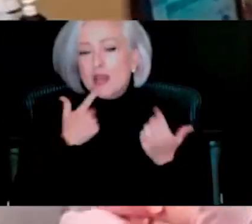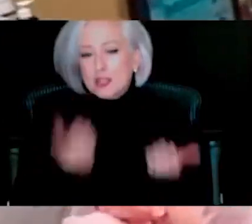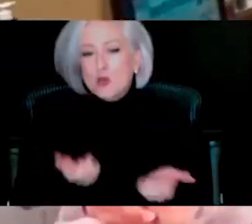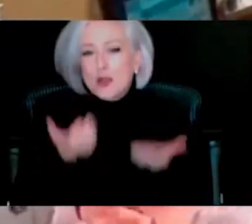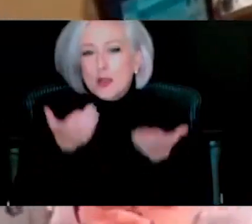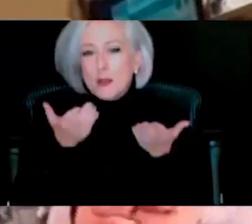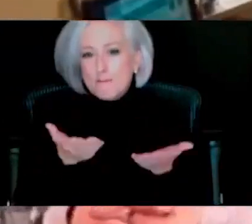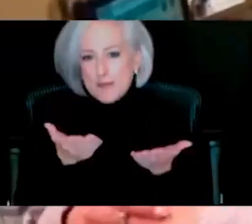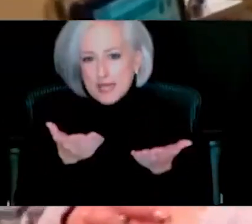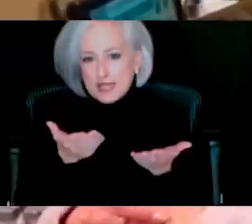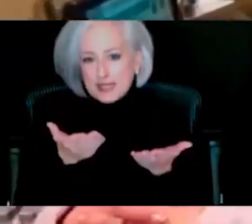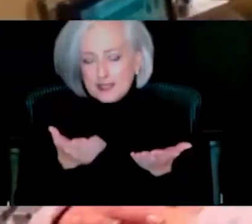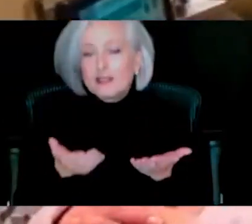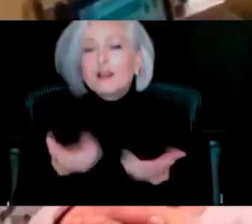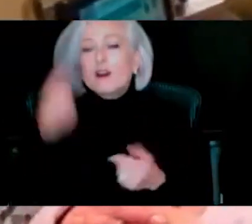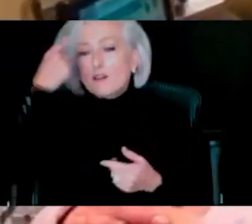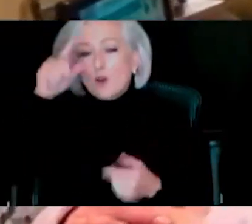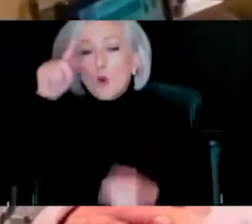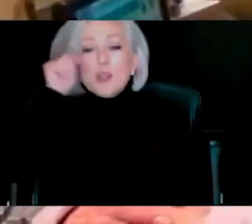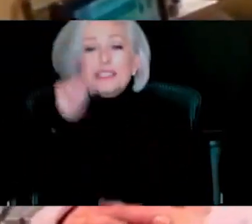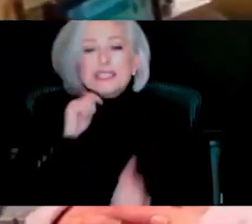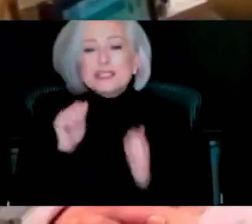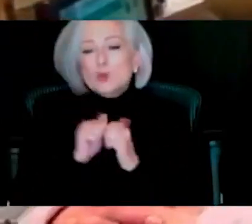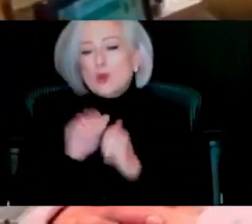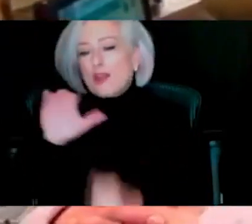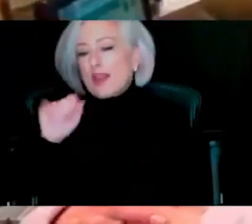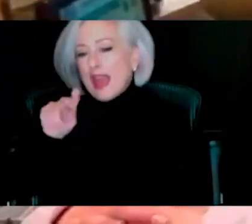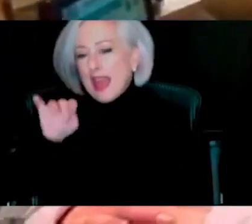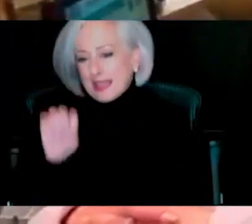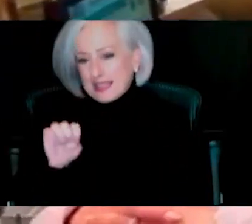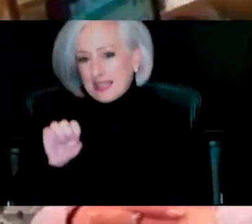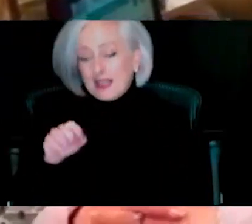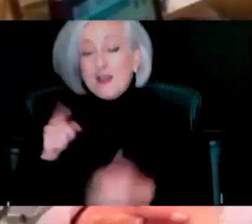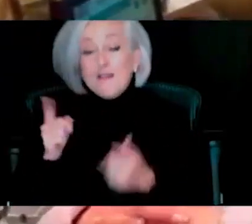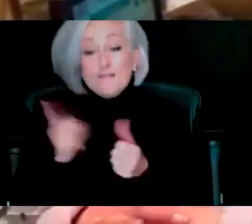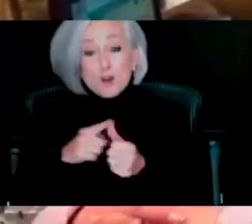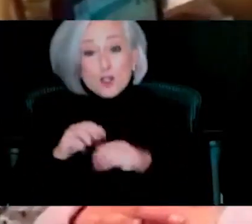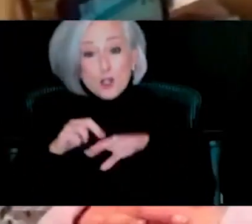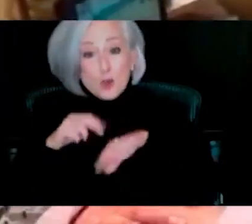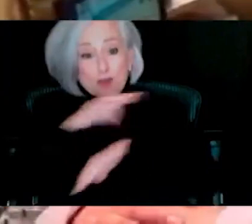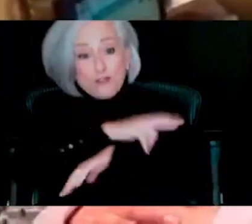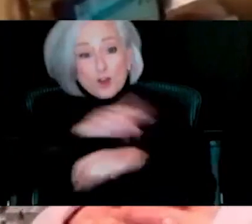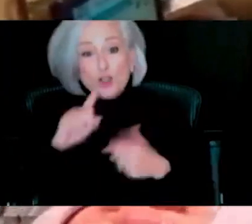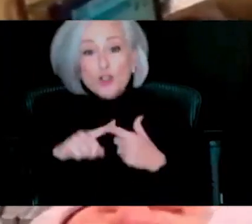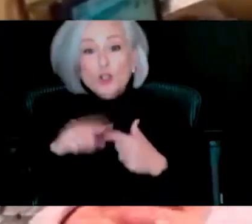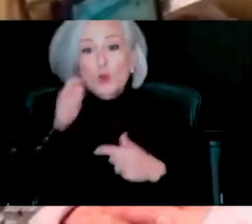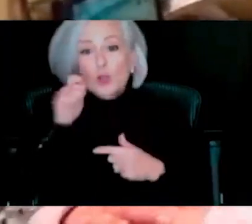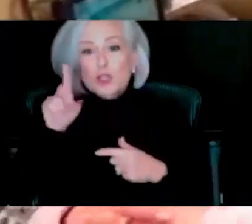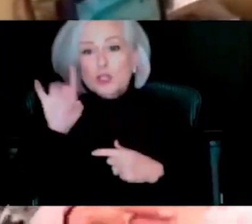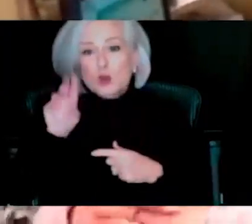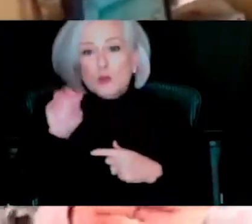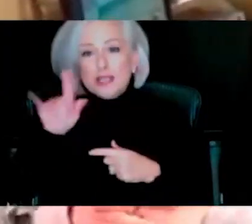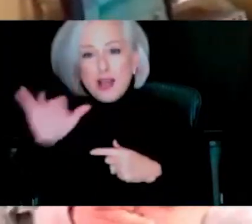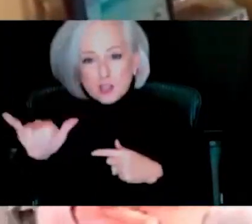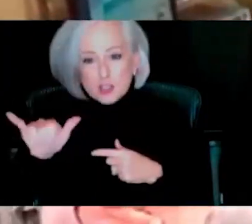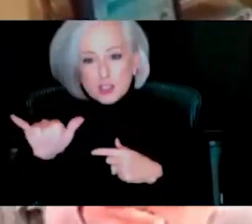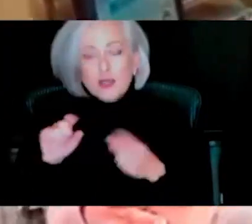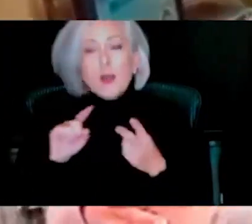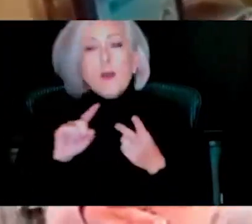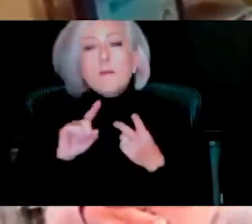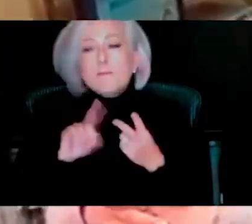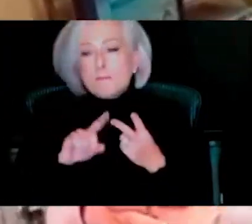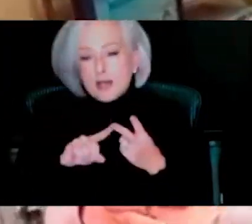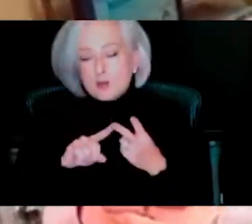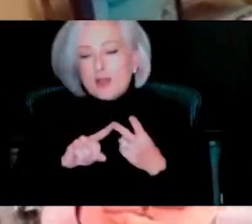my teens that come in with acne, number one, I refer them to you guys in dermatology, but also we have just some acne